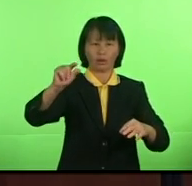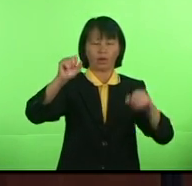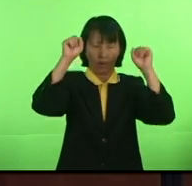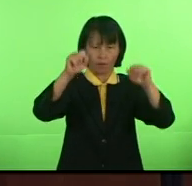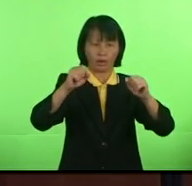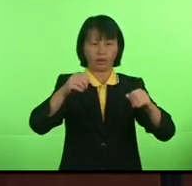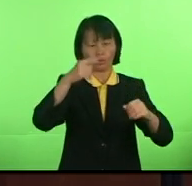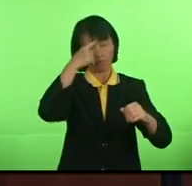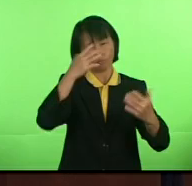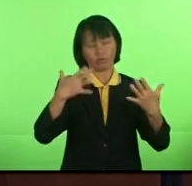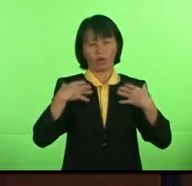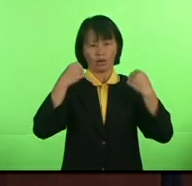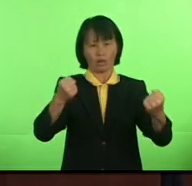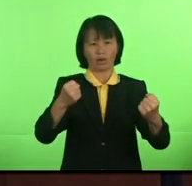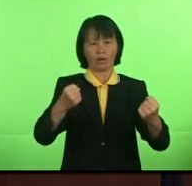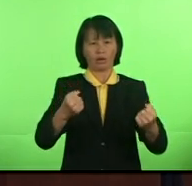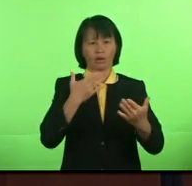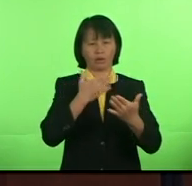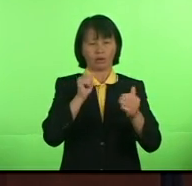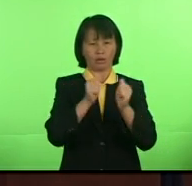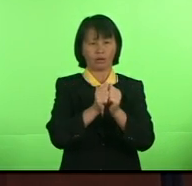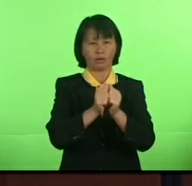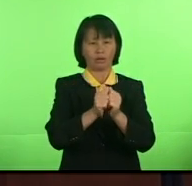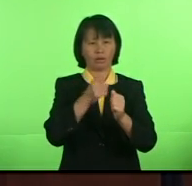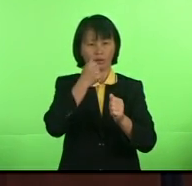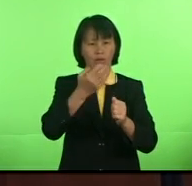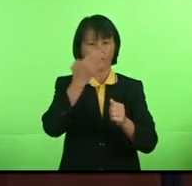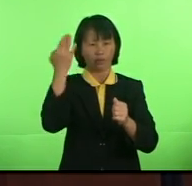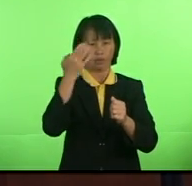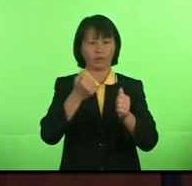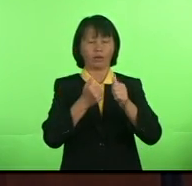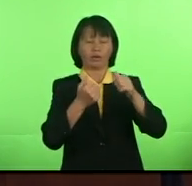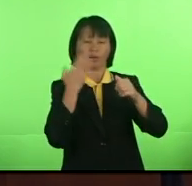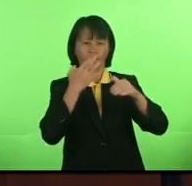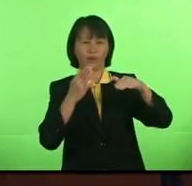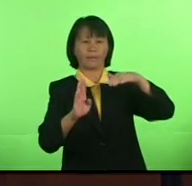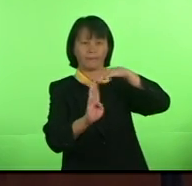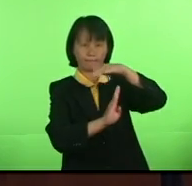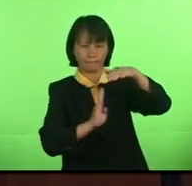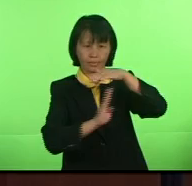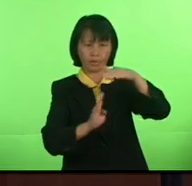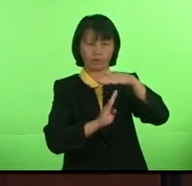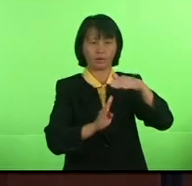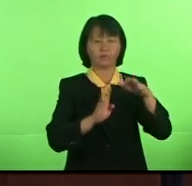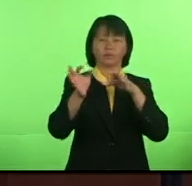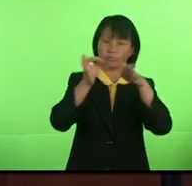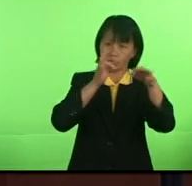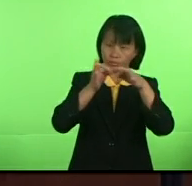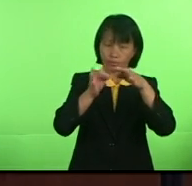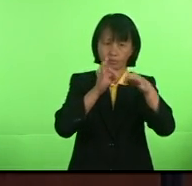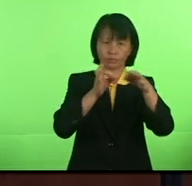be healthy by doing Reiki on a regular basis. By telling this,